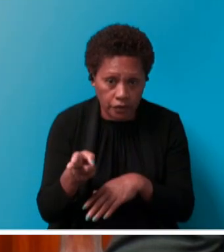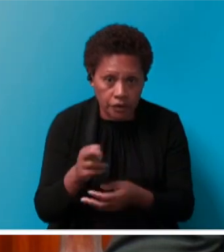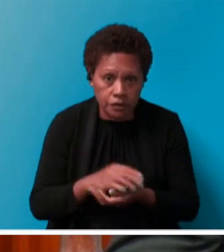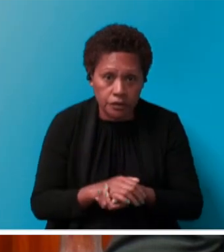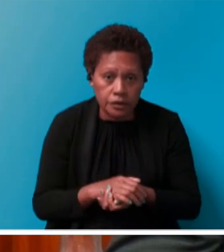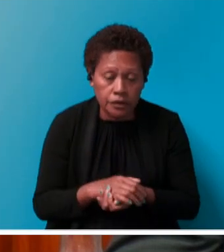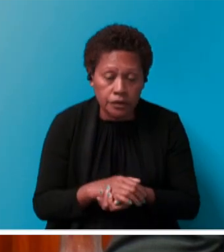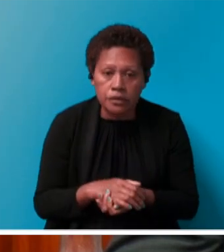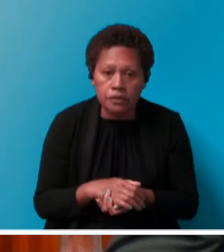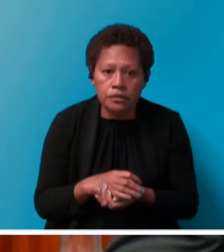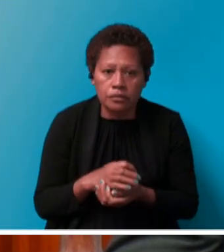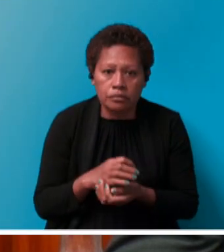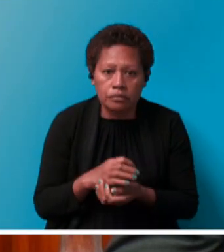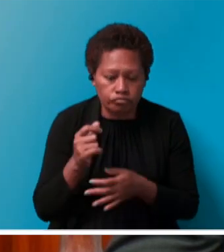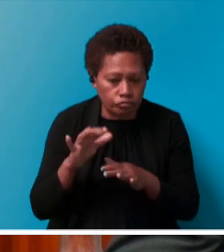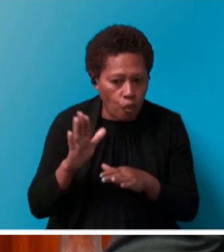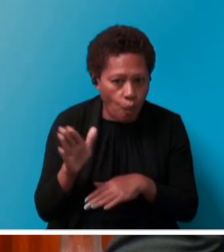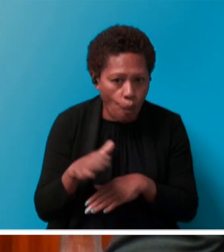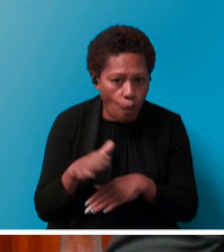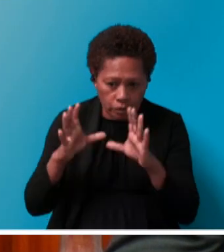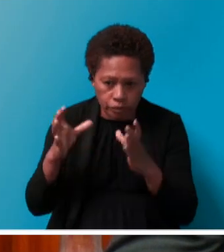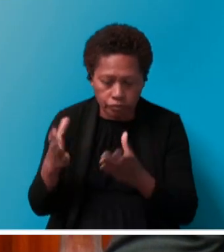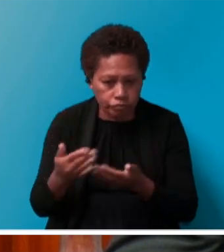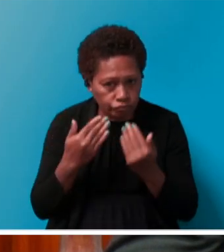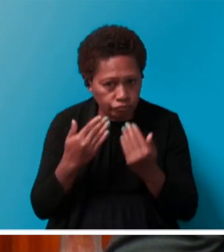confidently across the globe. Thank you, Mr. Speaker.